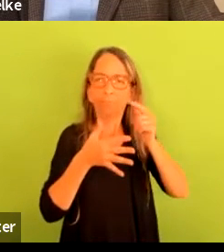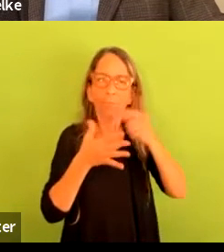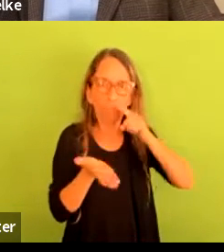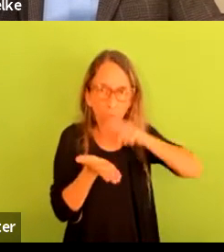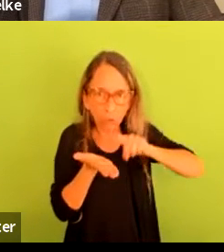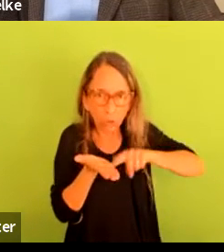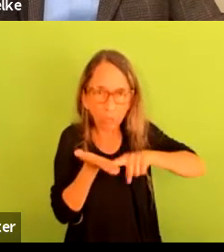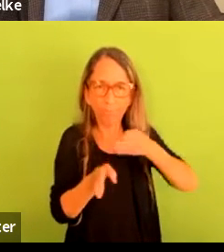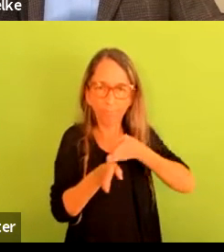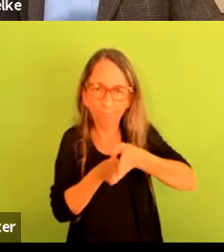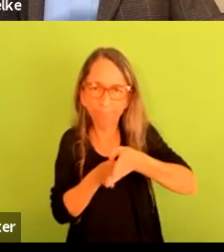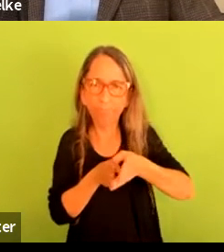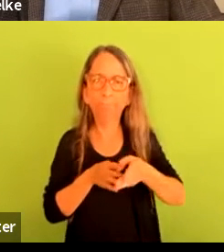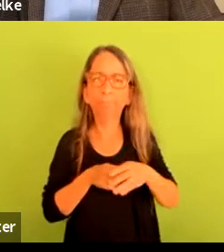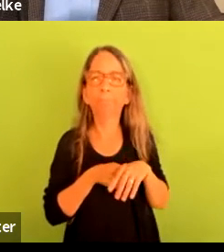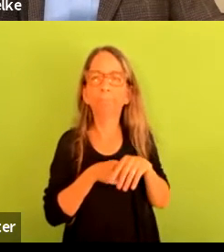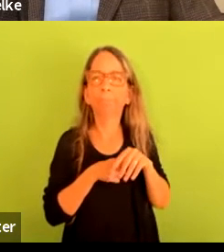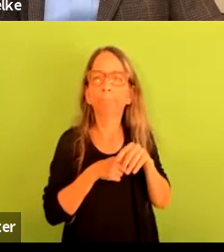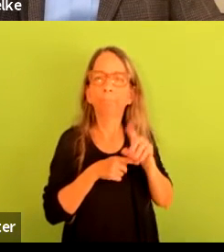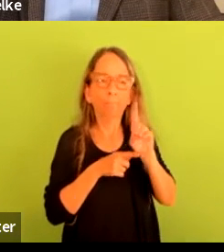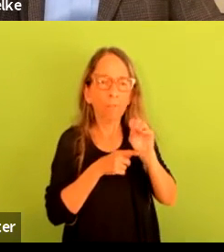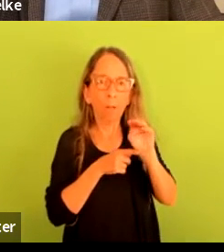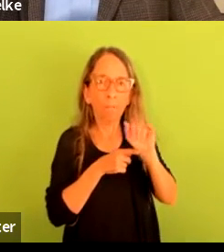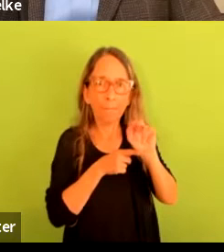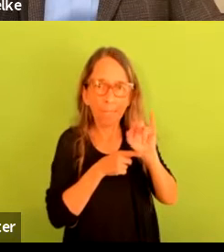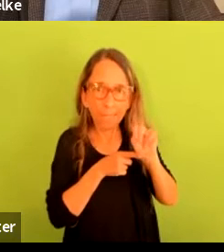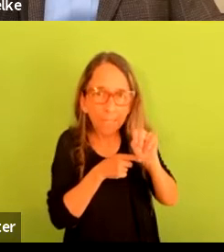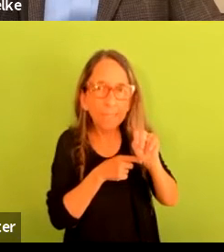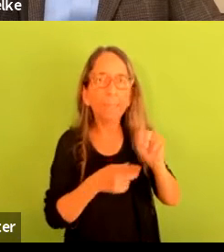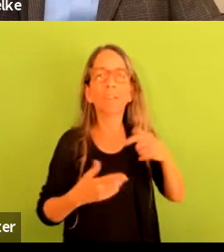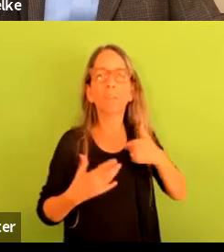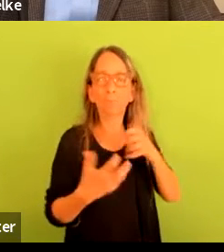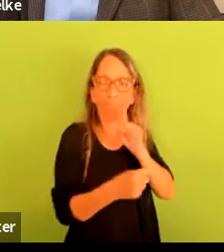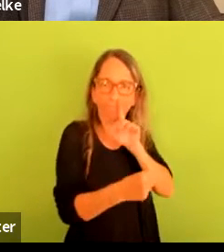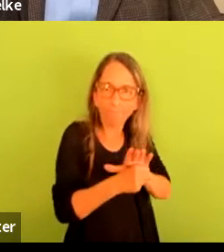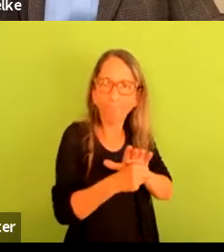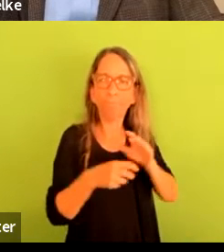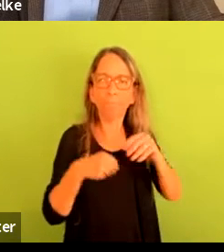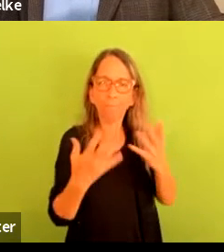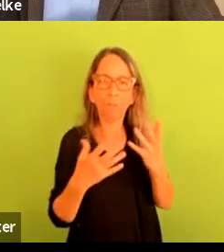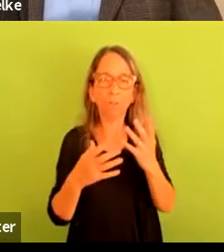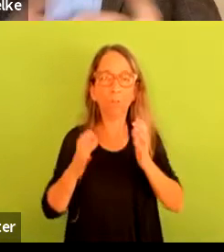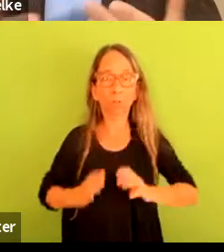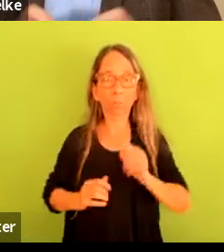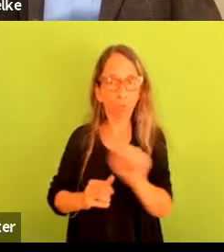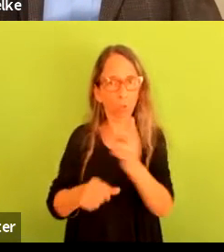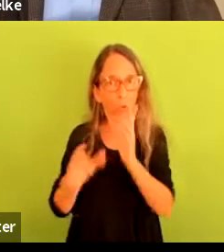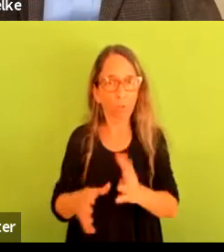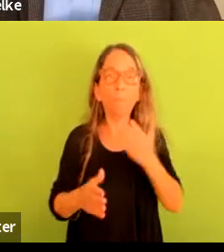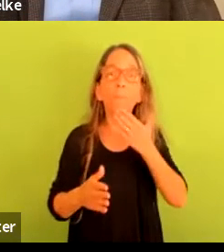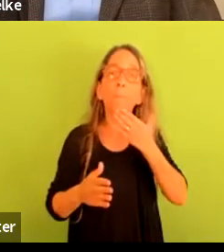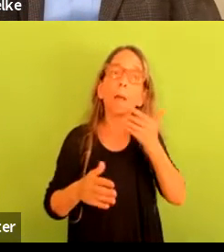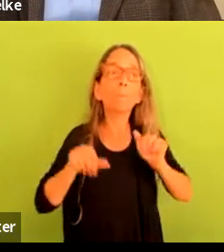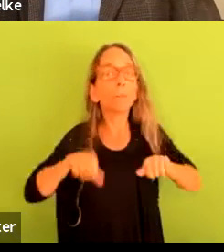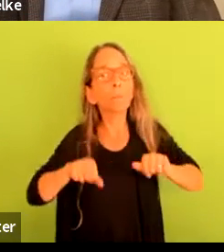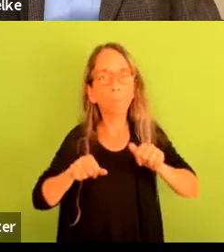for both, you know, to make sure that we're providing users with the best possible services, but also we do quite a bit of